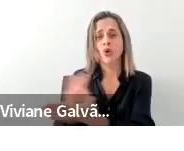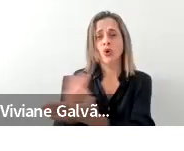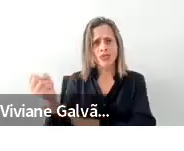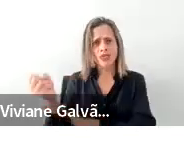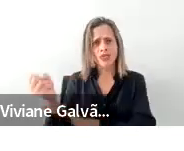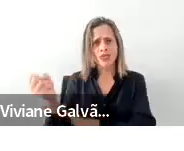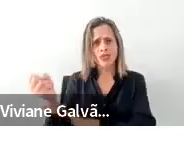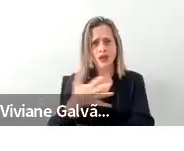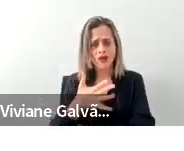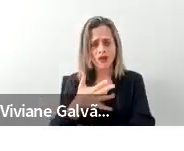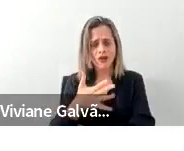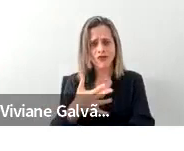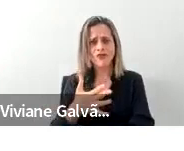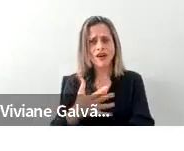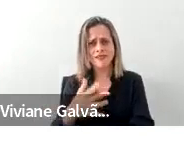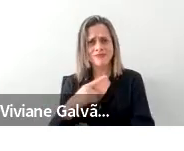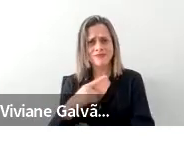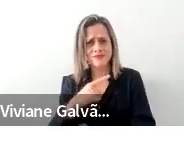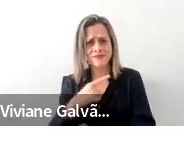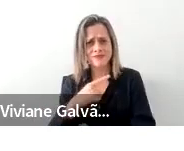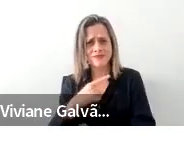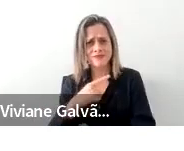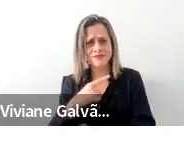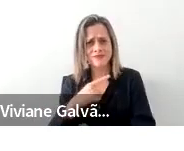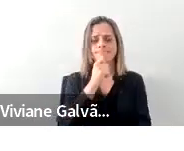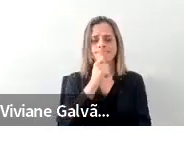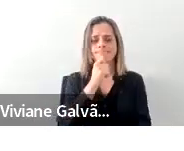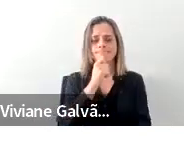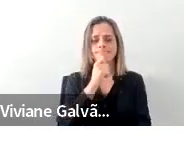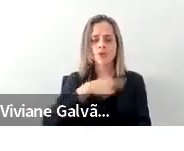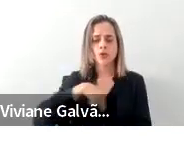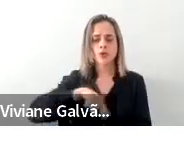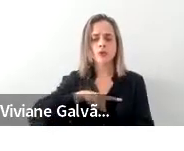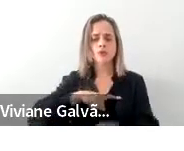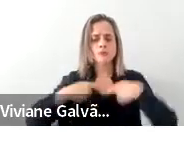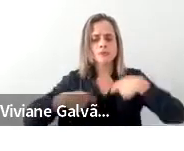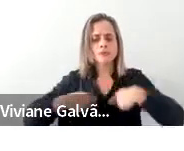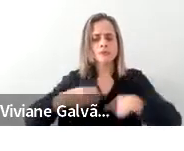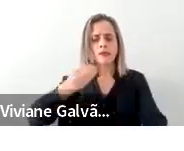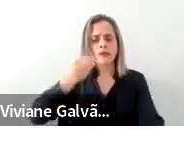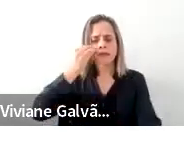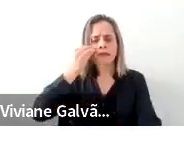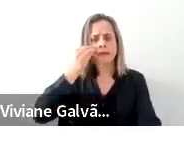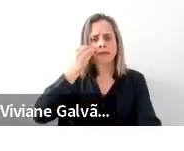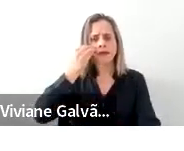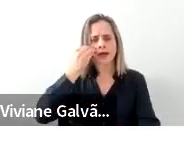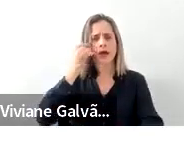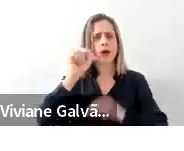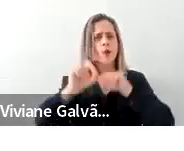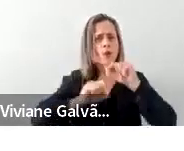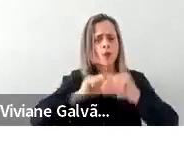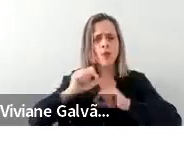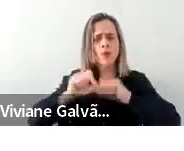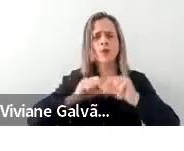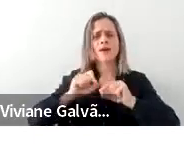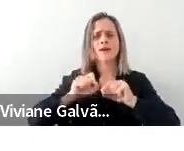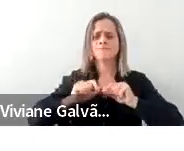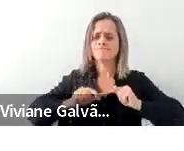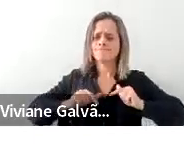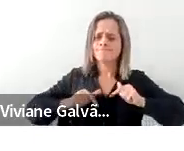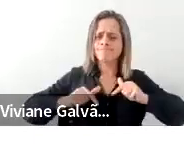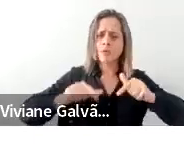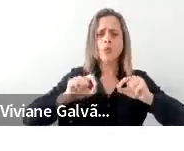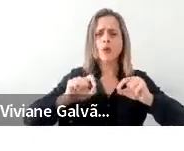try, to do what we can, to work towards that. All the different schools are part of